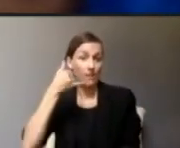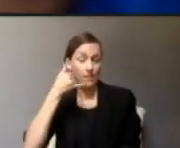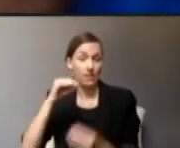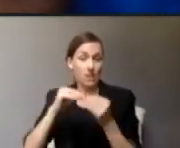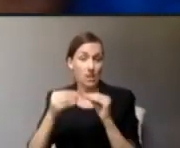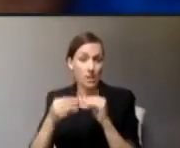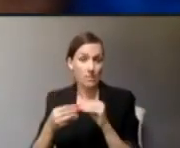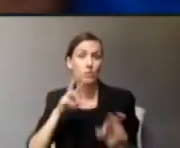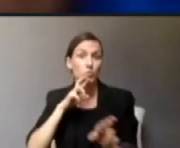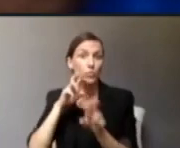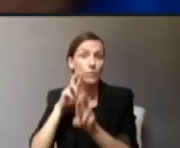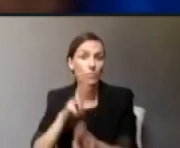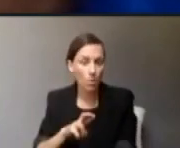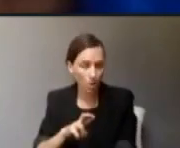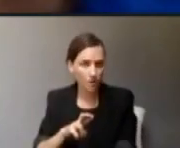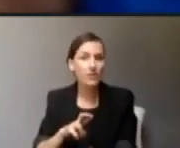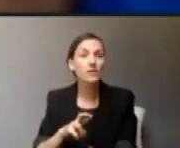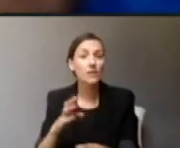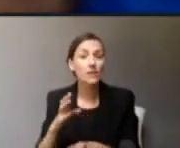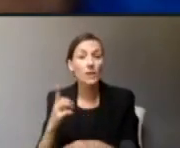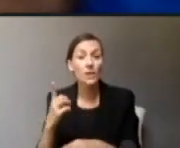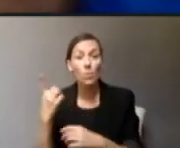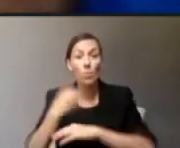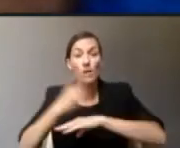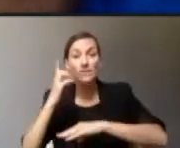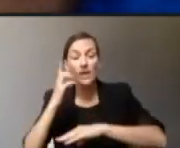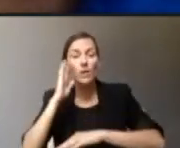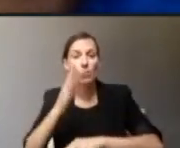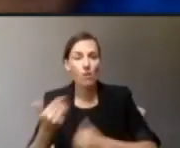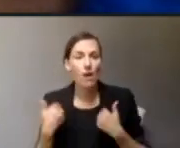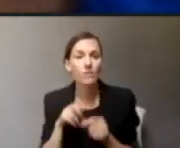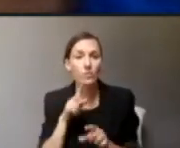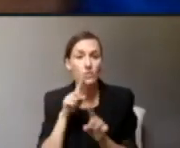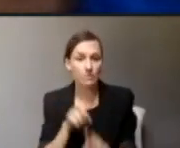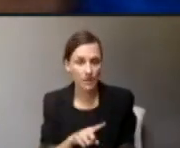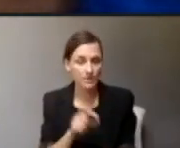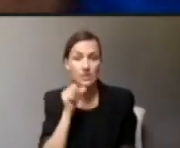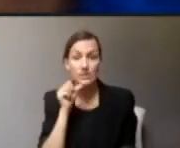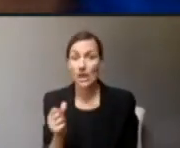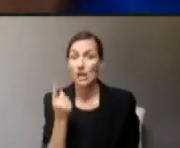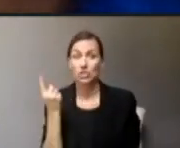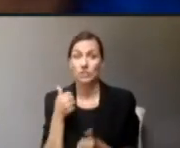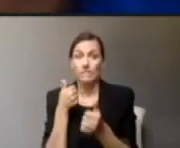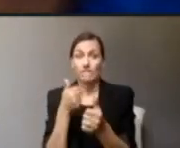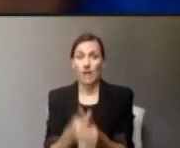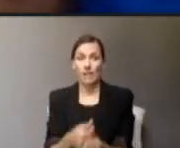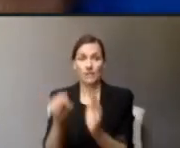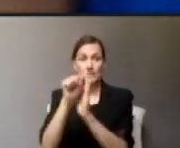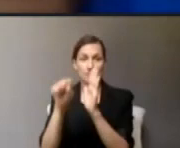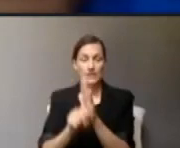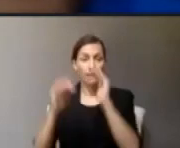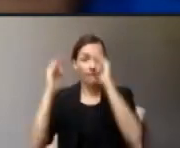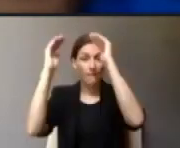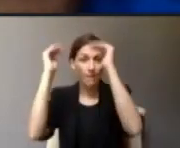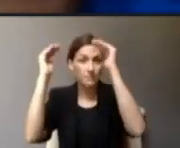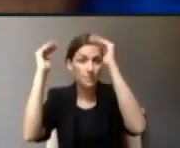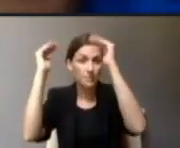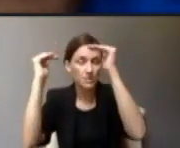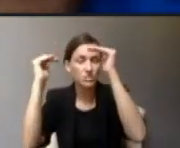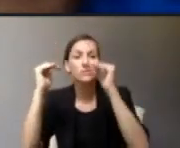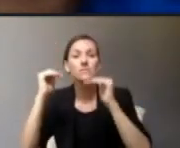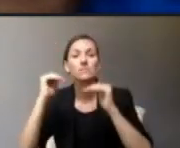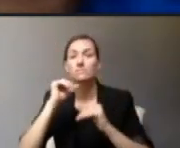within 24 hours you will get a response. So we are not only in compliance with the state expectations, we are